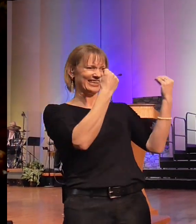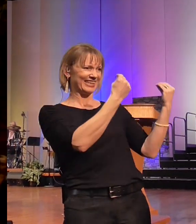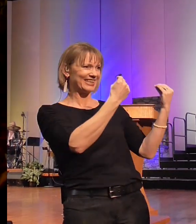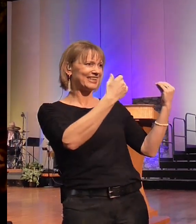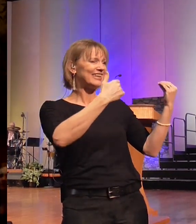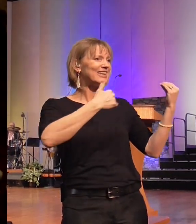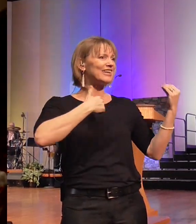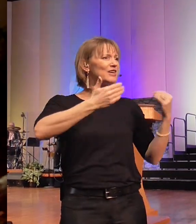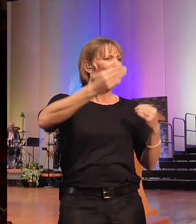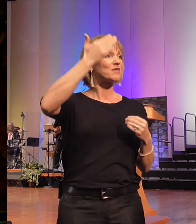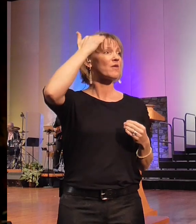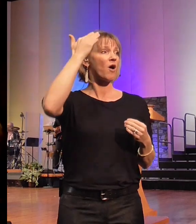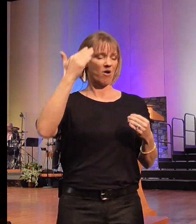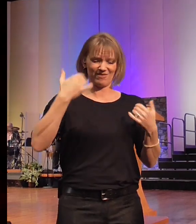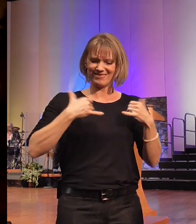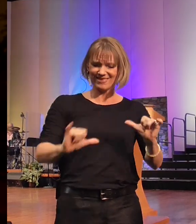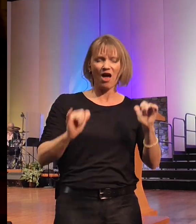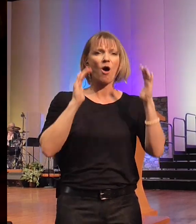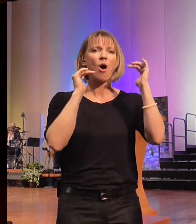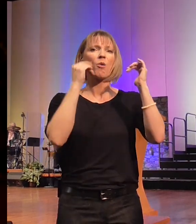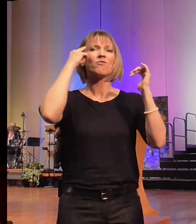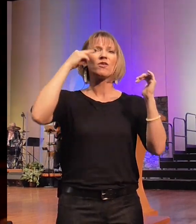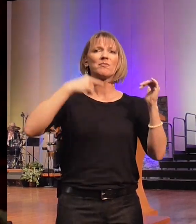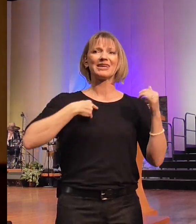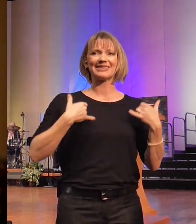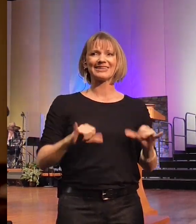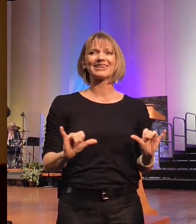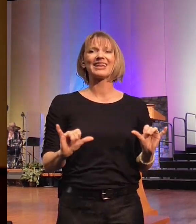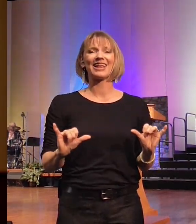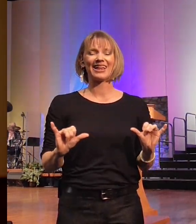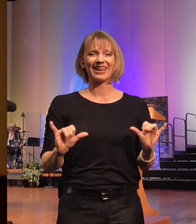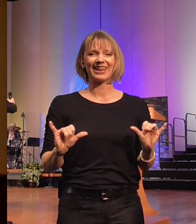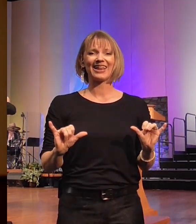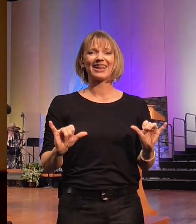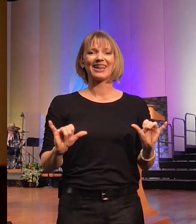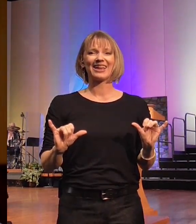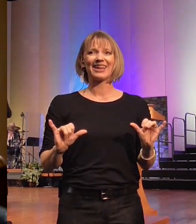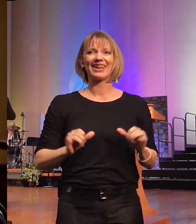I'm not a hopeless case.